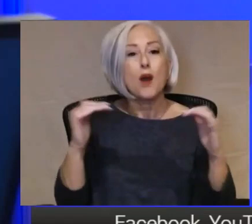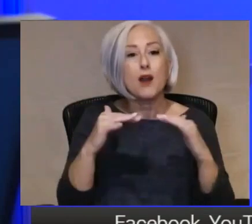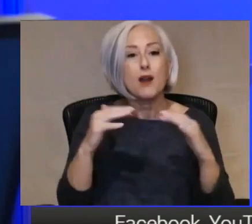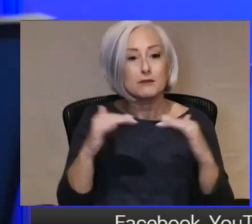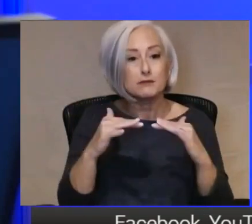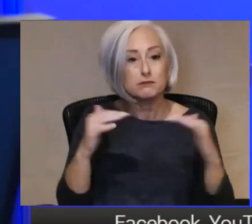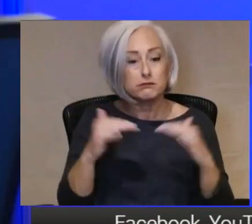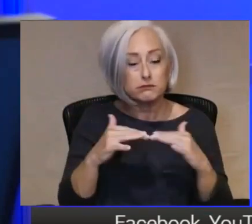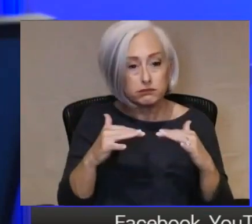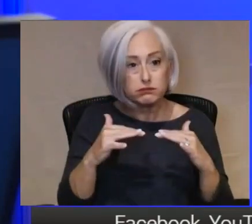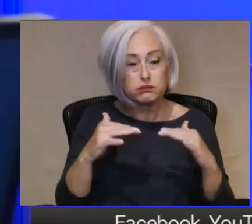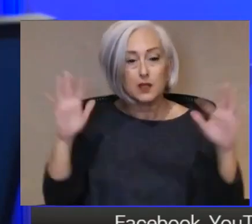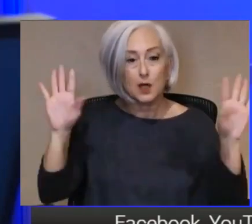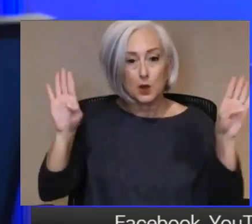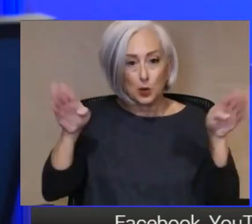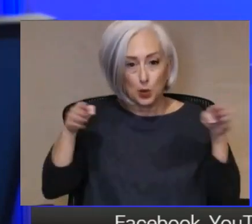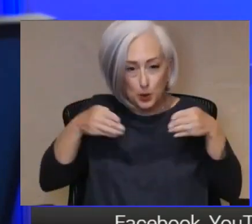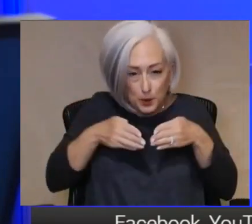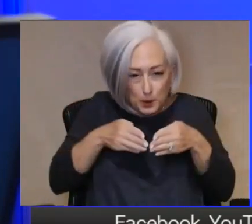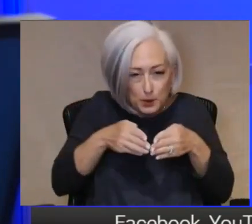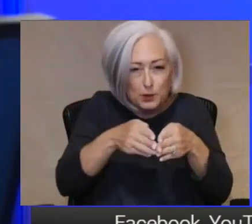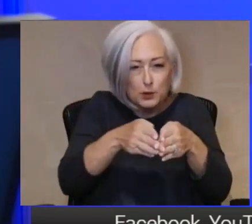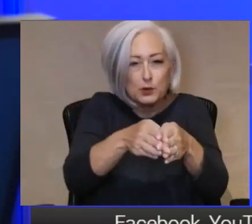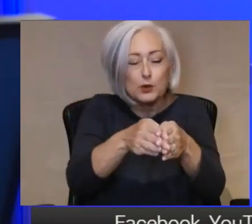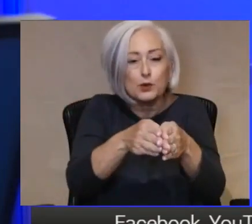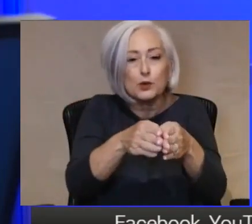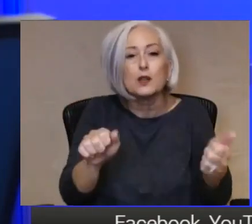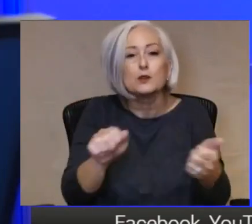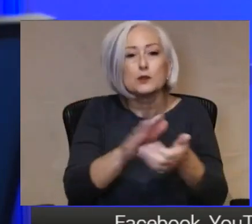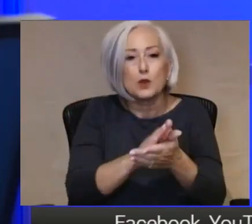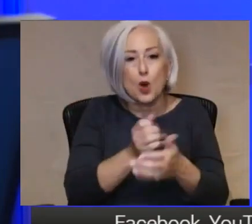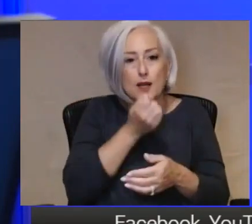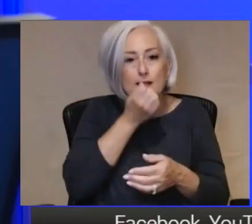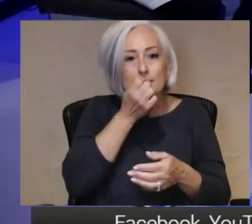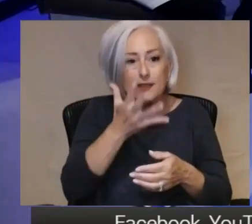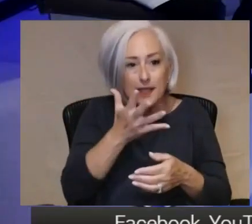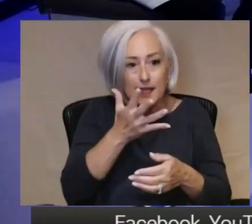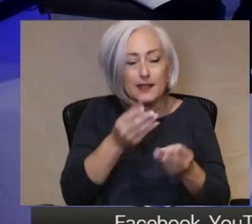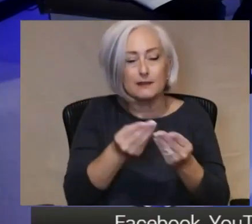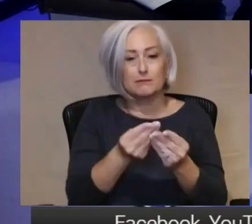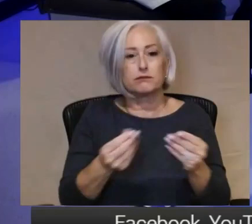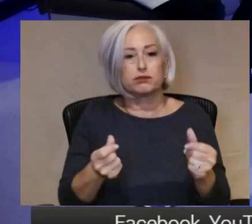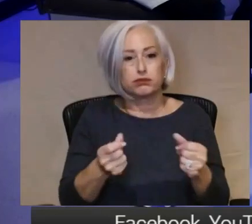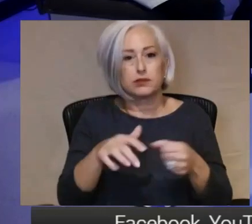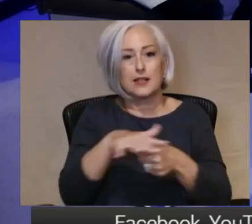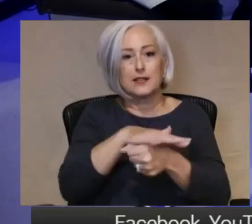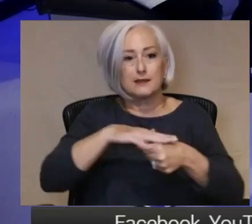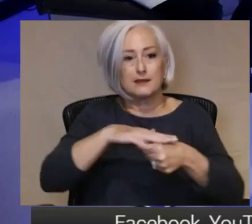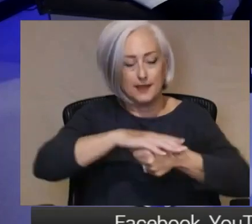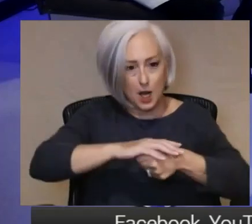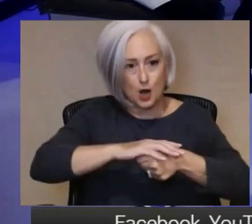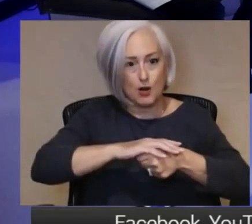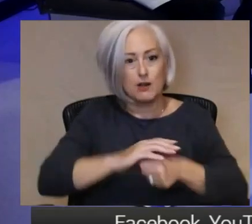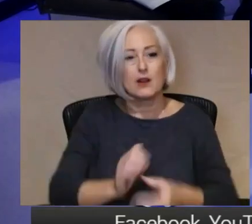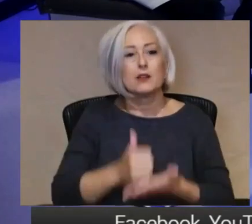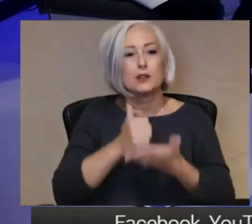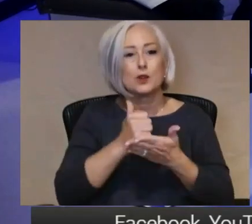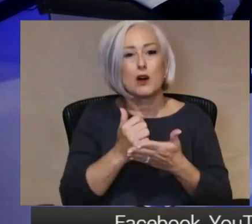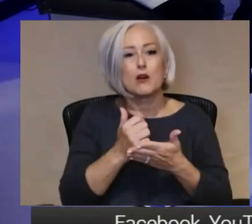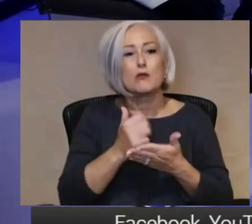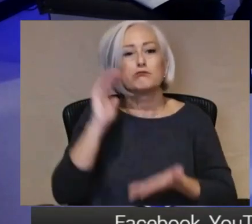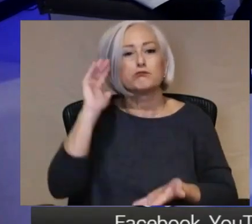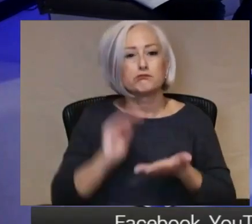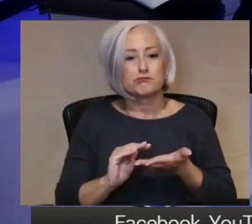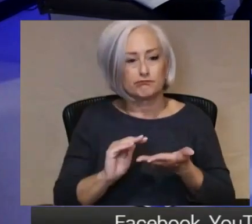you cause a thalamotomy, and that's how you help essential tremor patients. That's a pretty big deal. So our